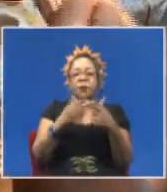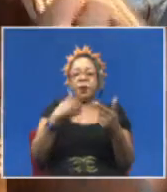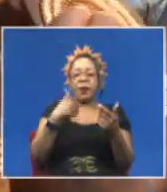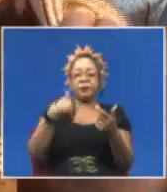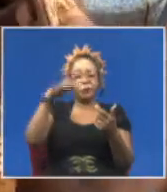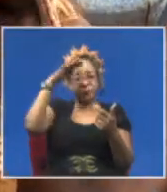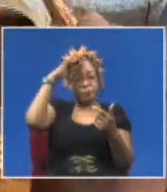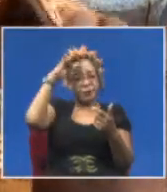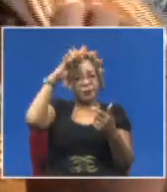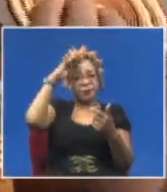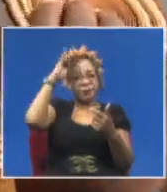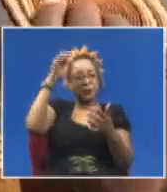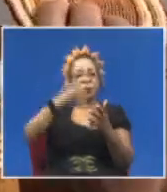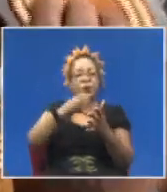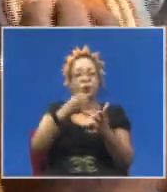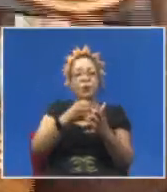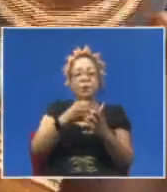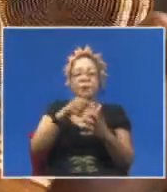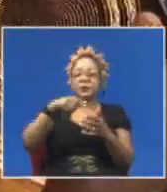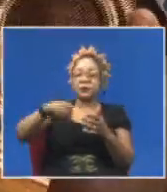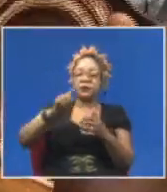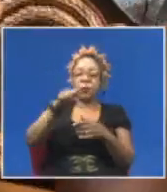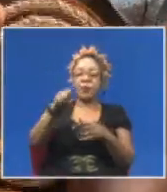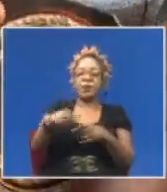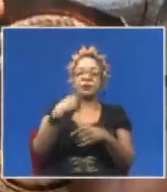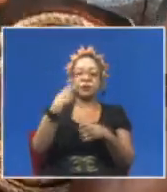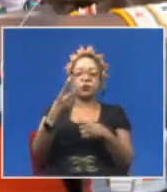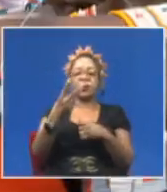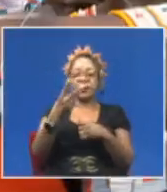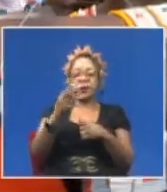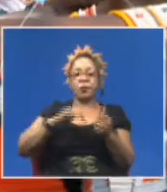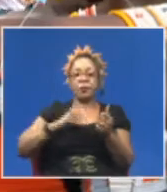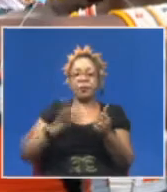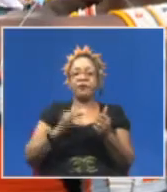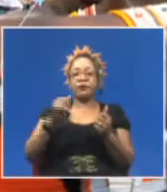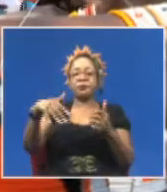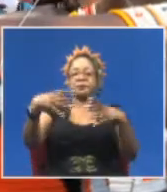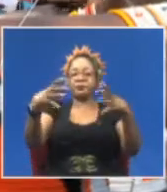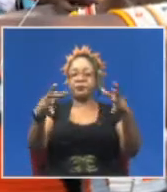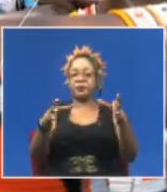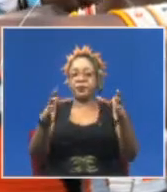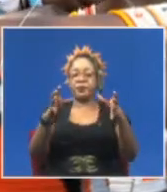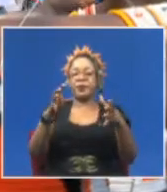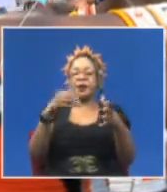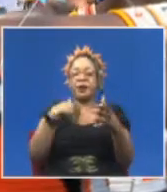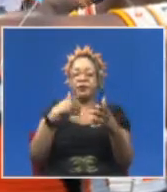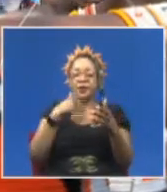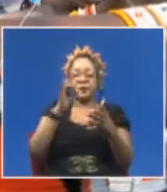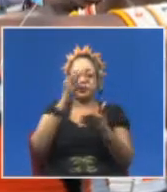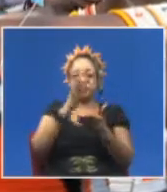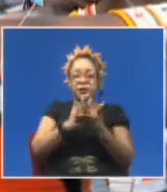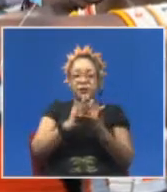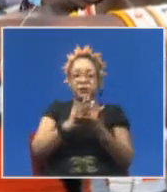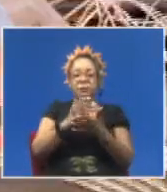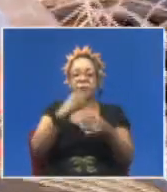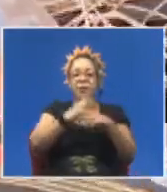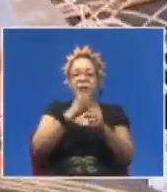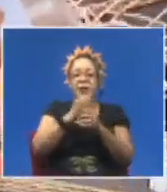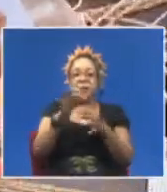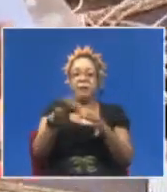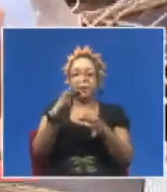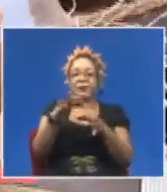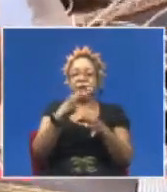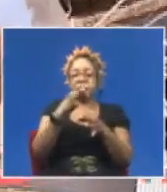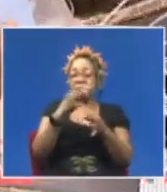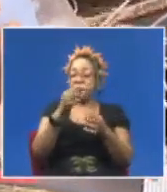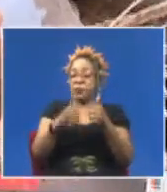Nabiki is among the 1,200 women from eight conservancies enrolled in Northern Rangeland's trust trading beadwork business, a move